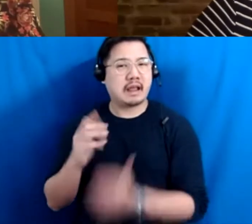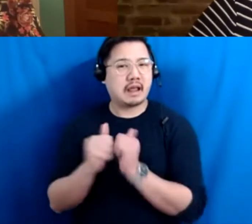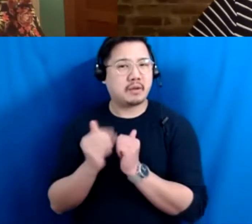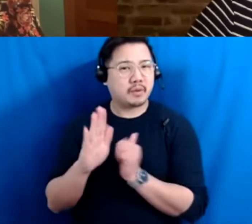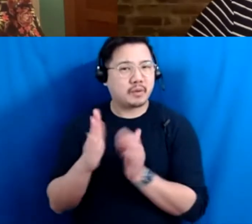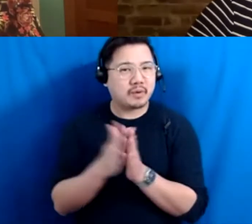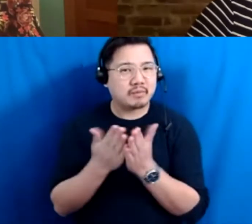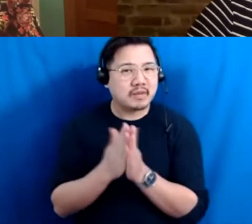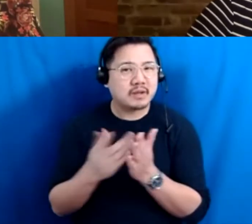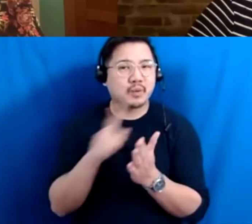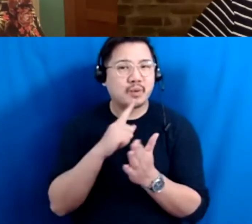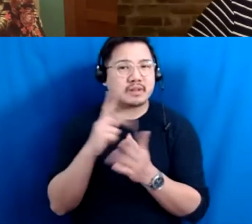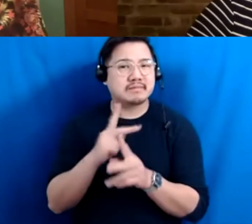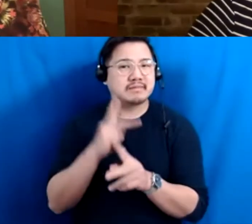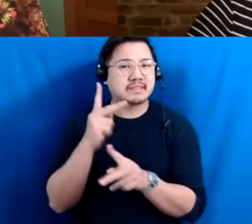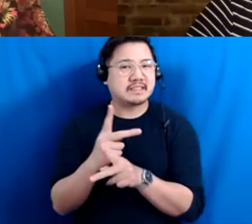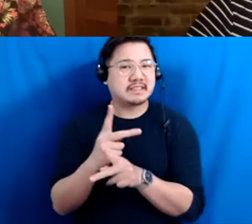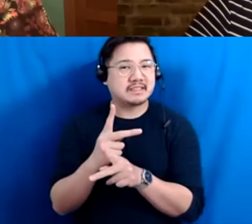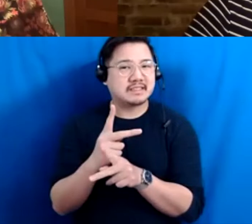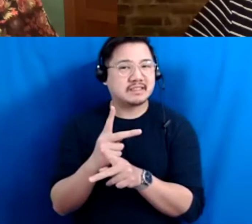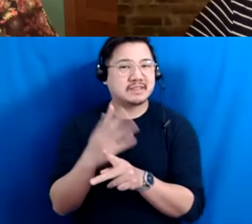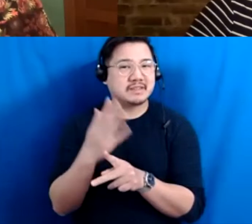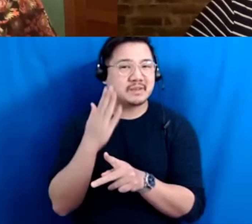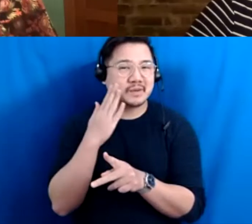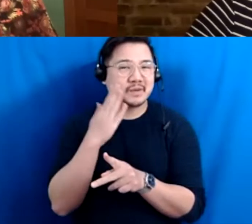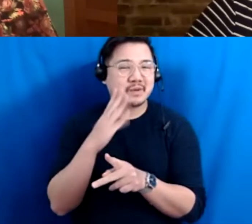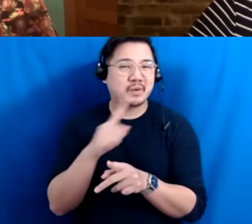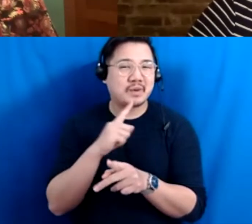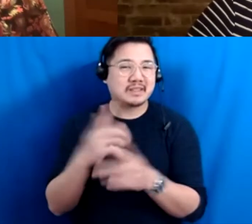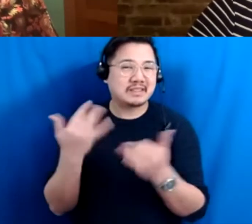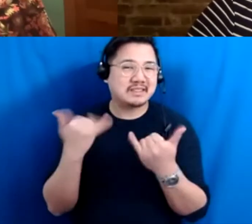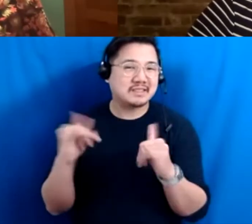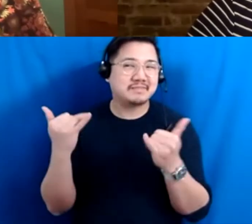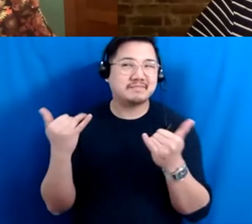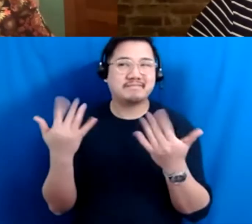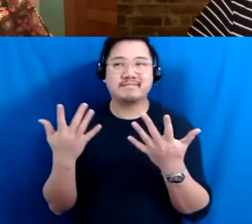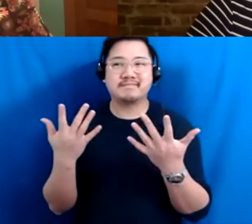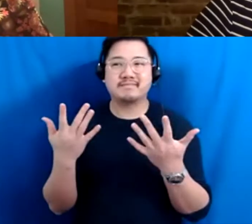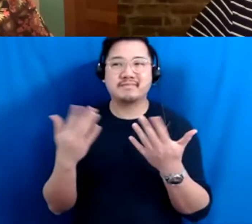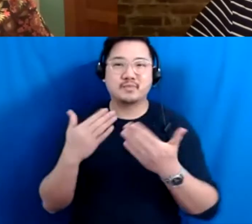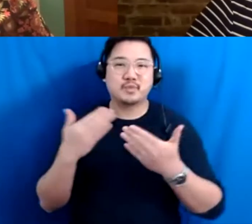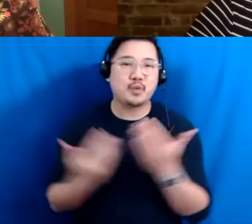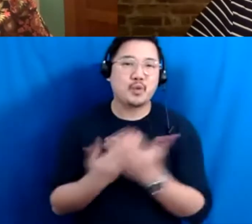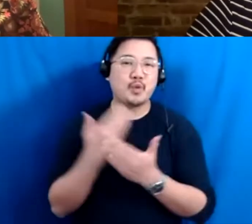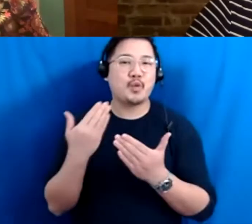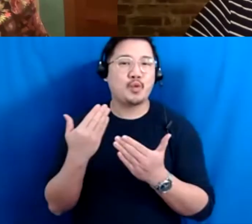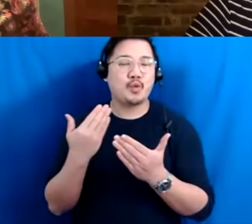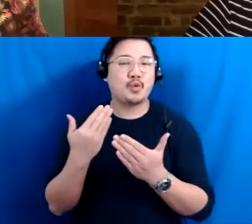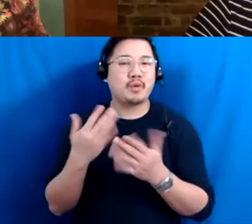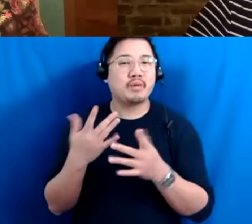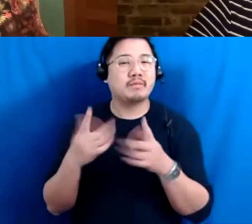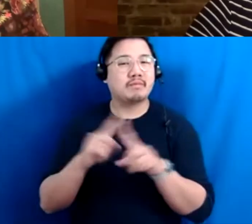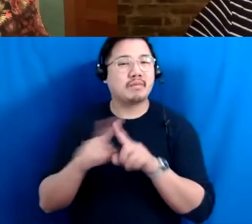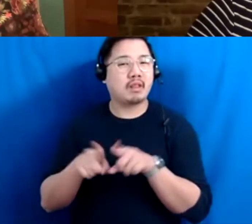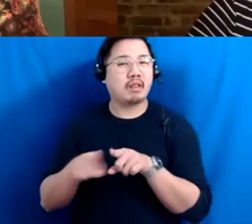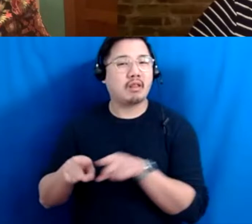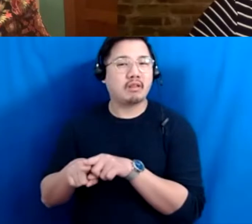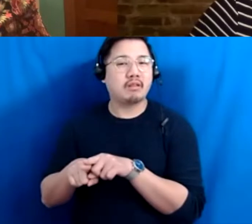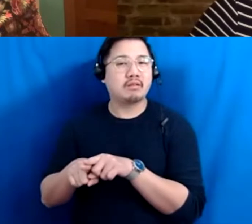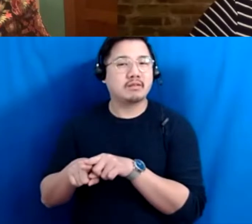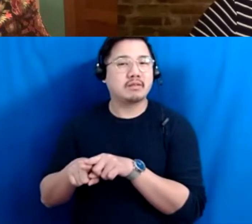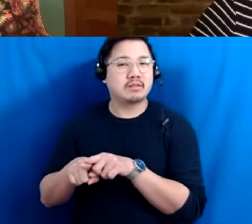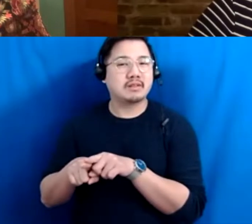obviously retains its like sparkling originality. And I think the sort of path of like a